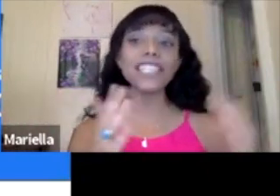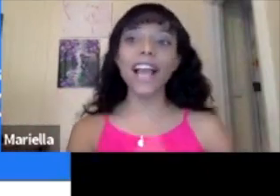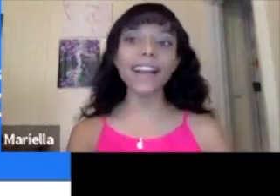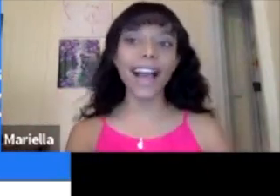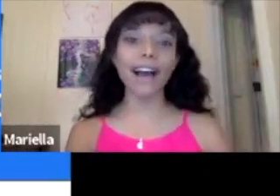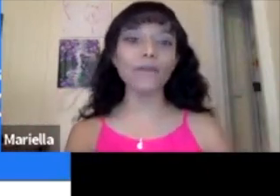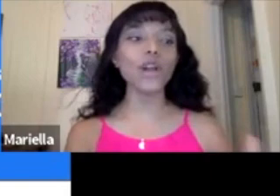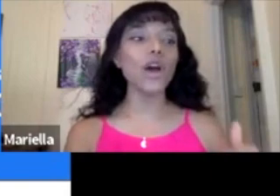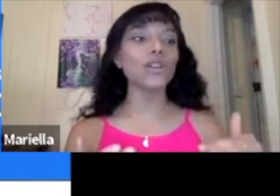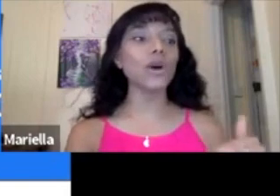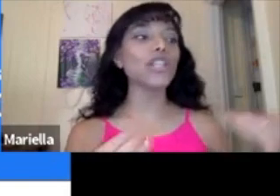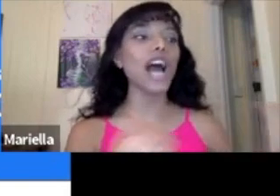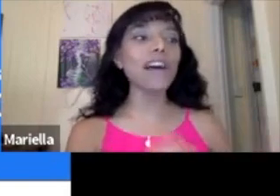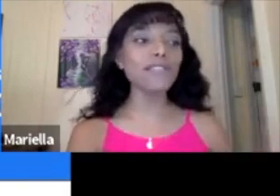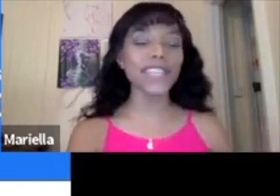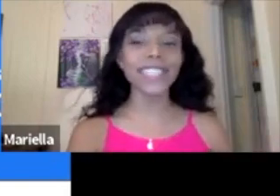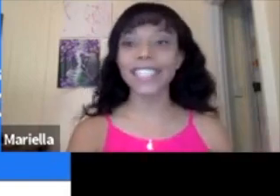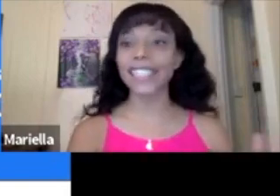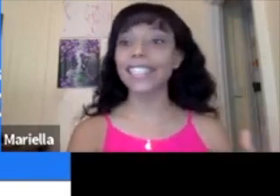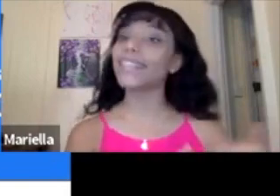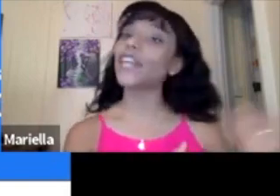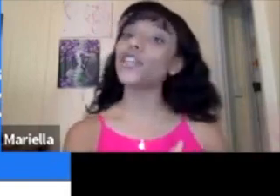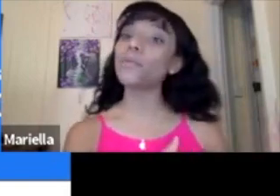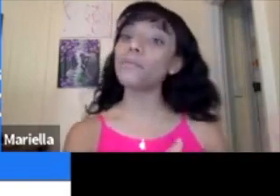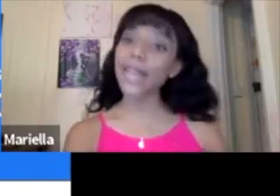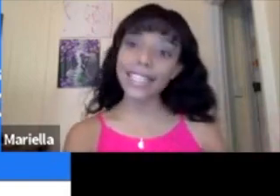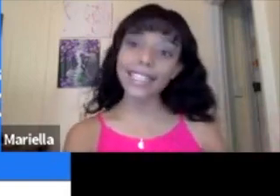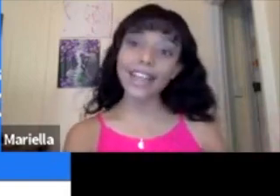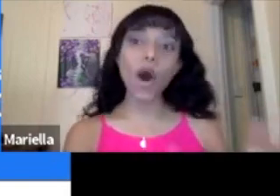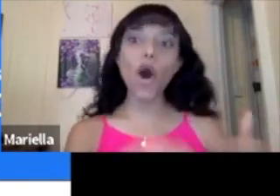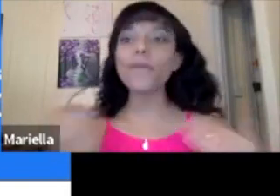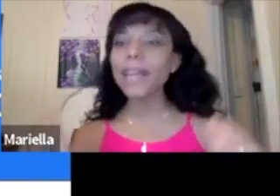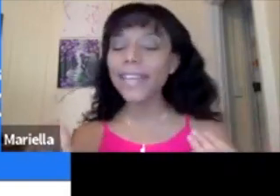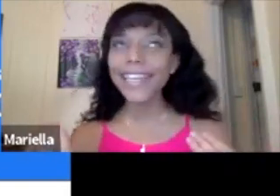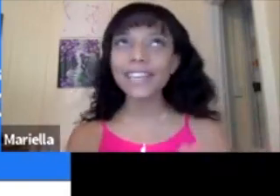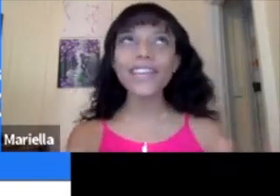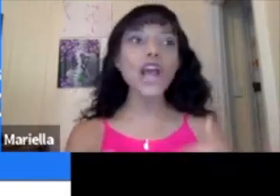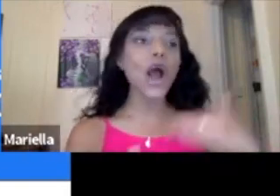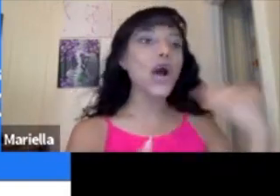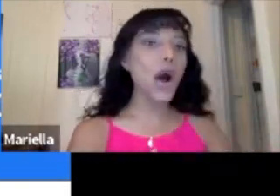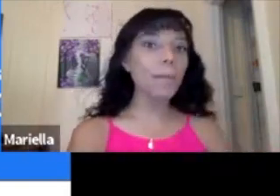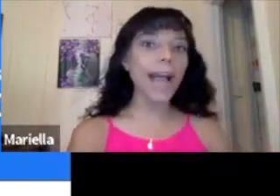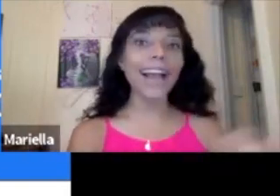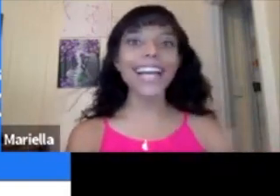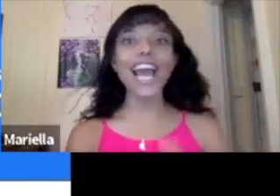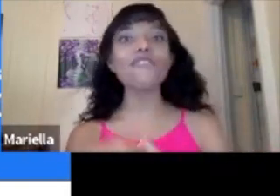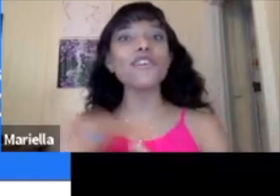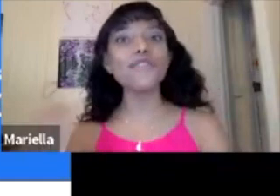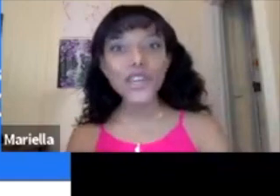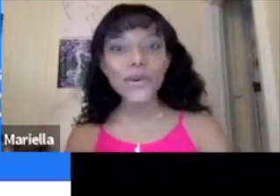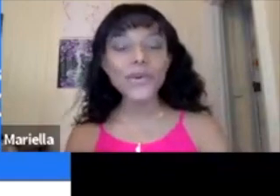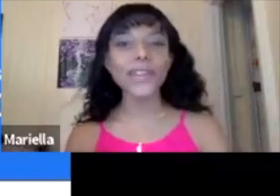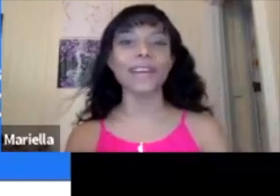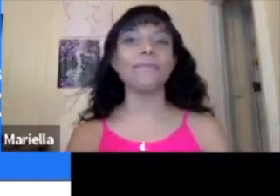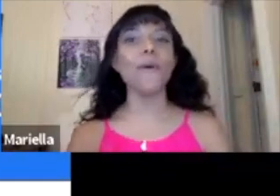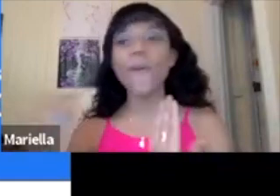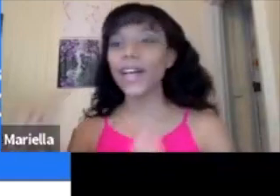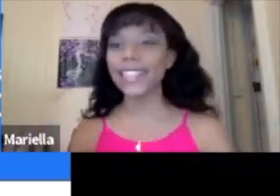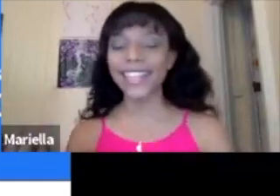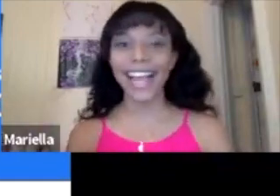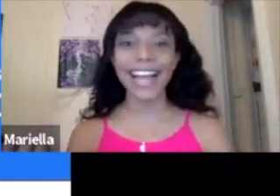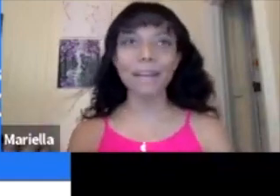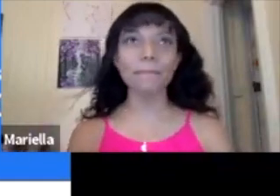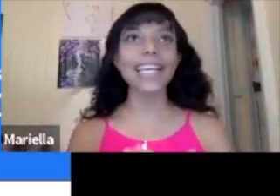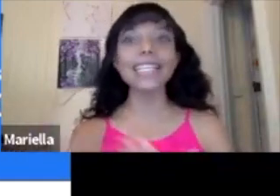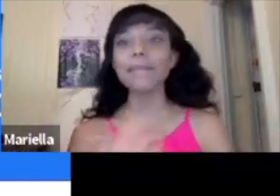maybe check out those conferences that you missed, or maybe even go back and review them